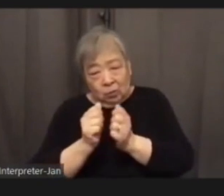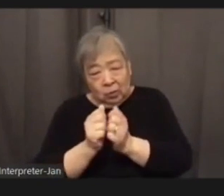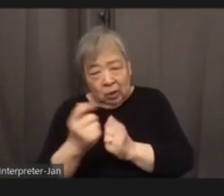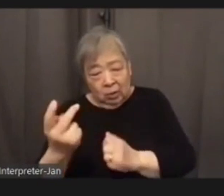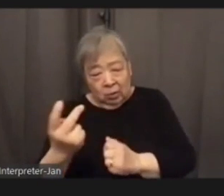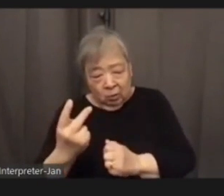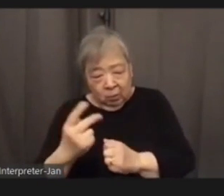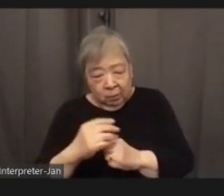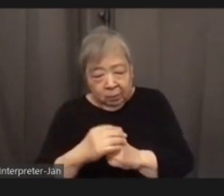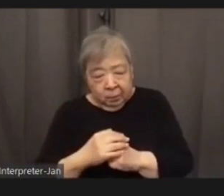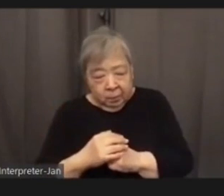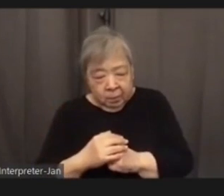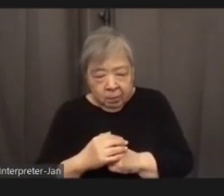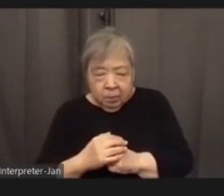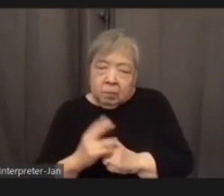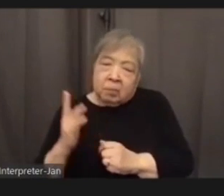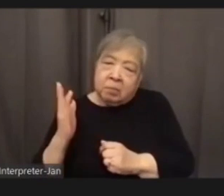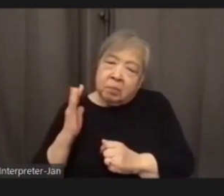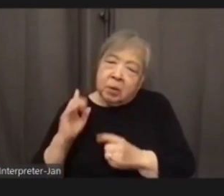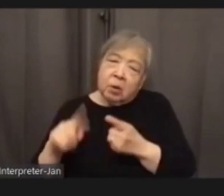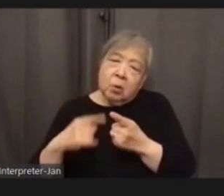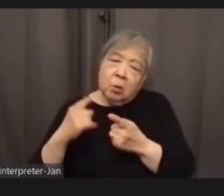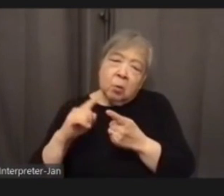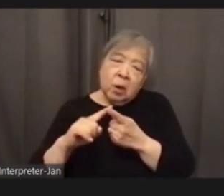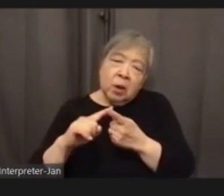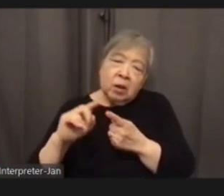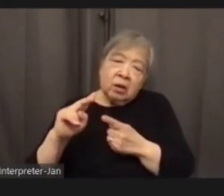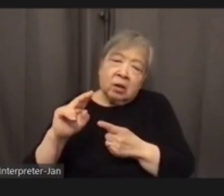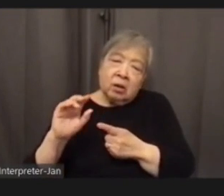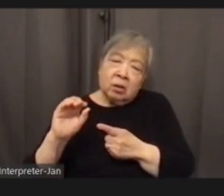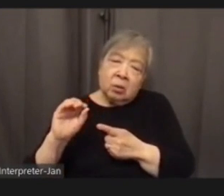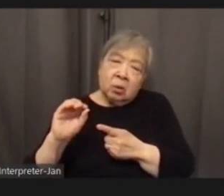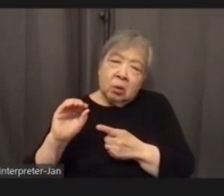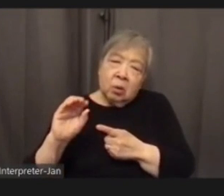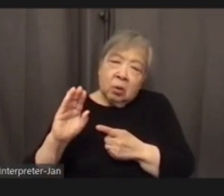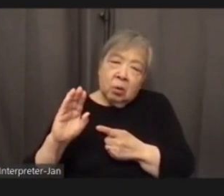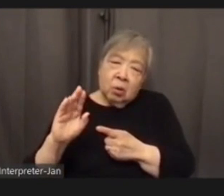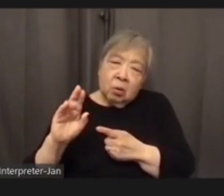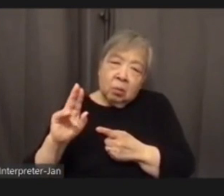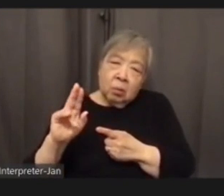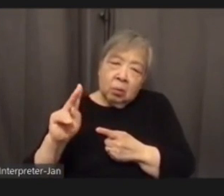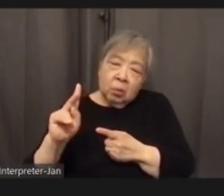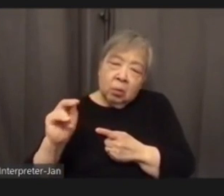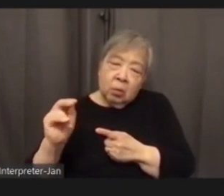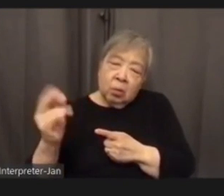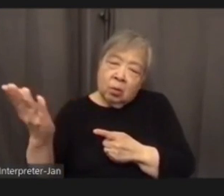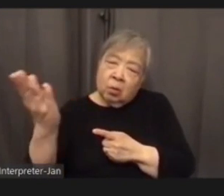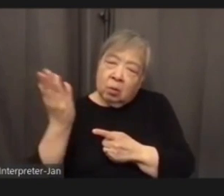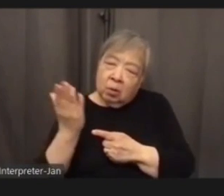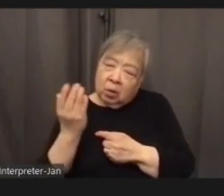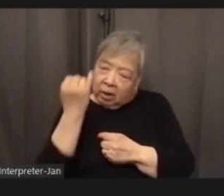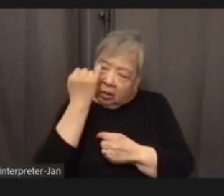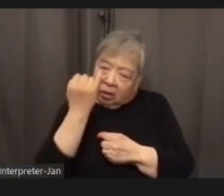idea forth, you know, I instantly thought about,